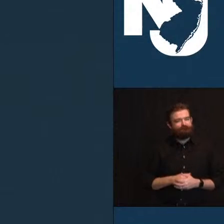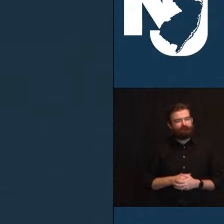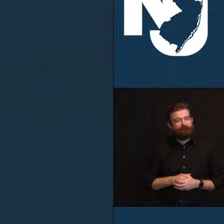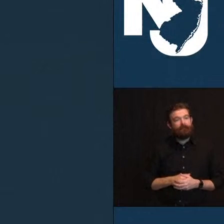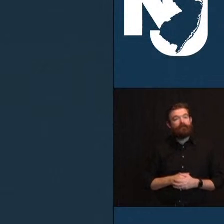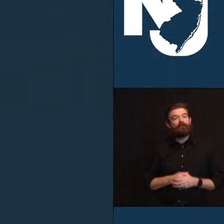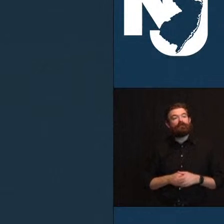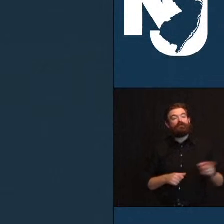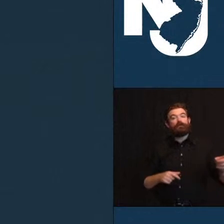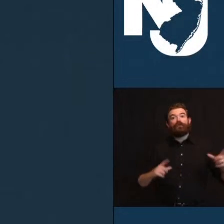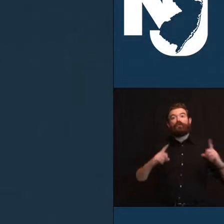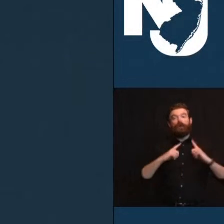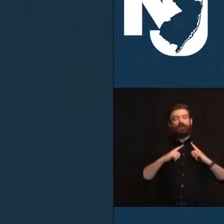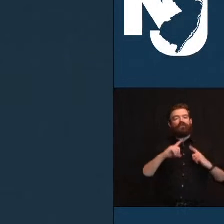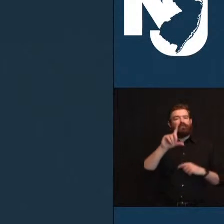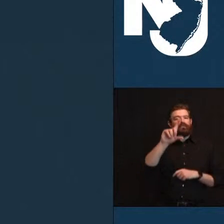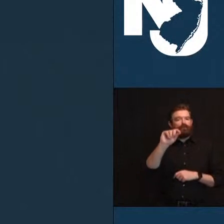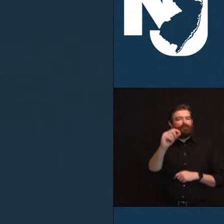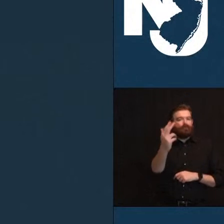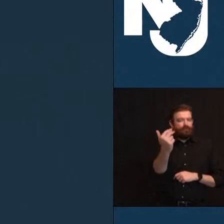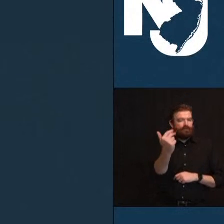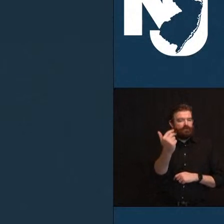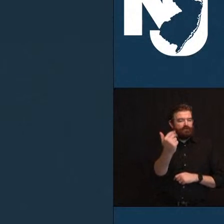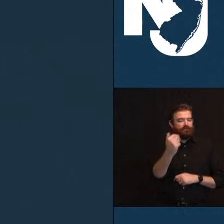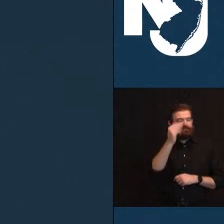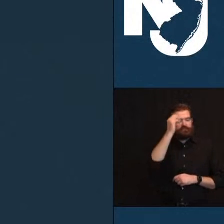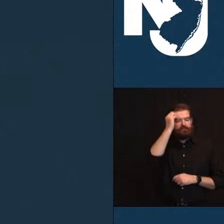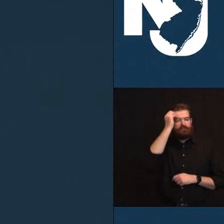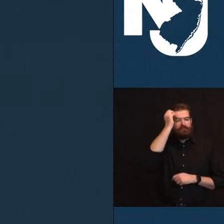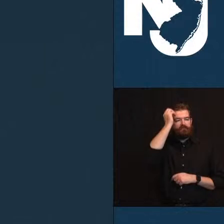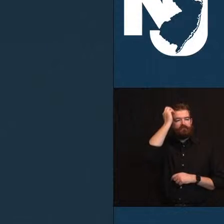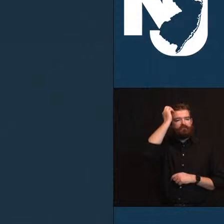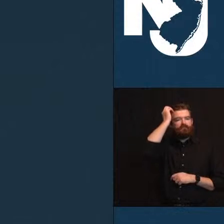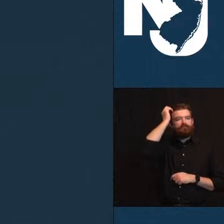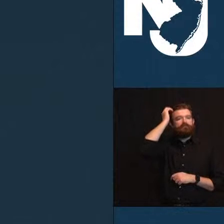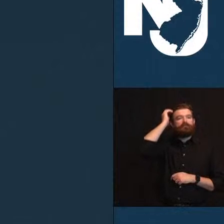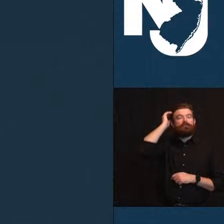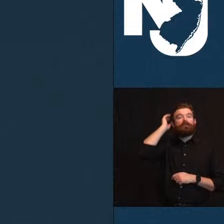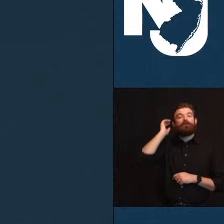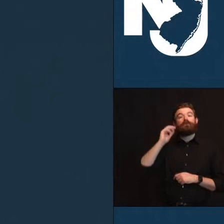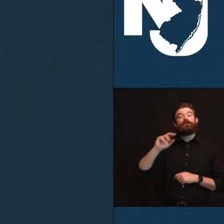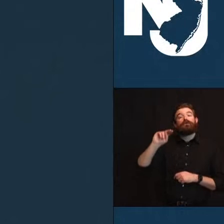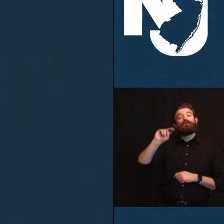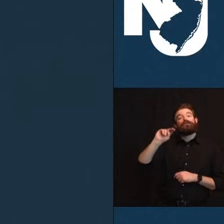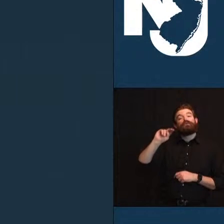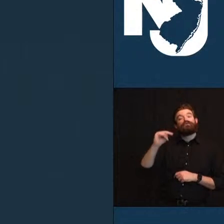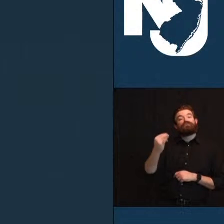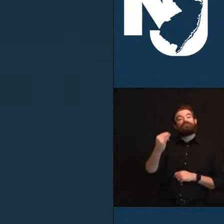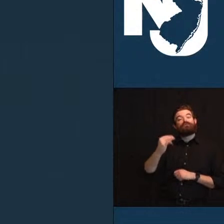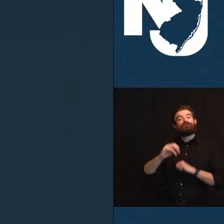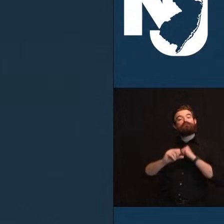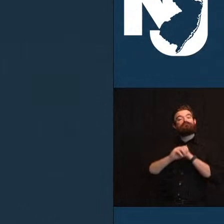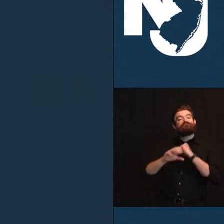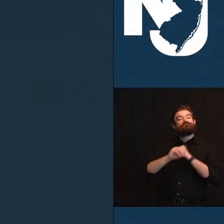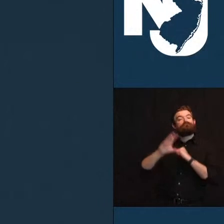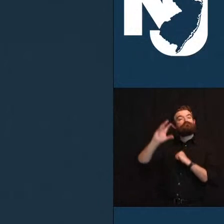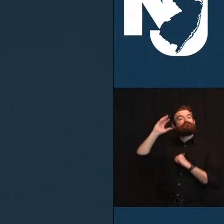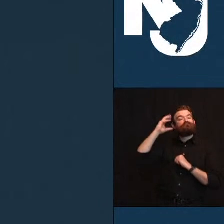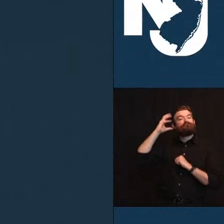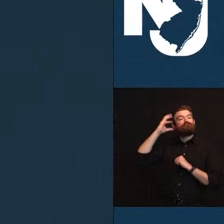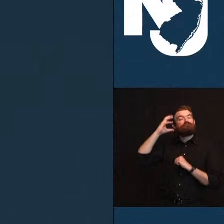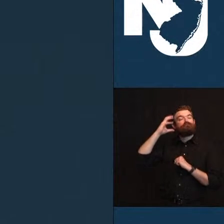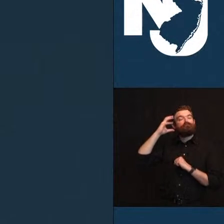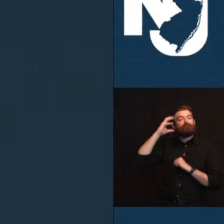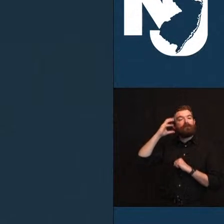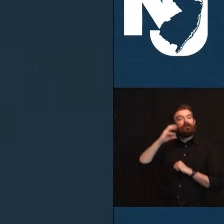inaugural inductees upon the establishment of the New Jersey Broadcaster Association Hall of Fame in 2012, and he was also